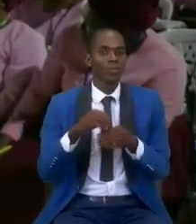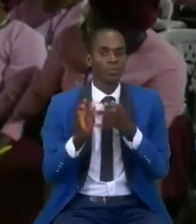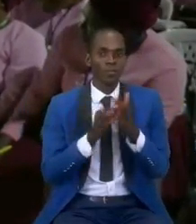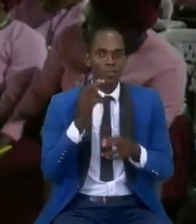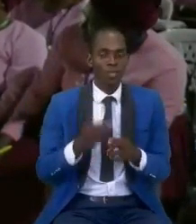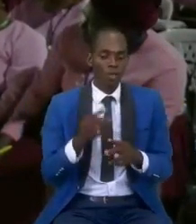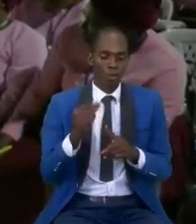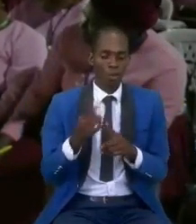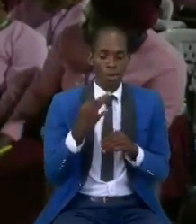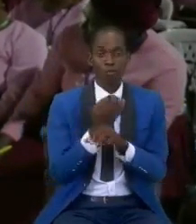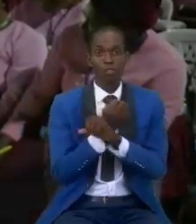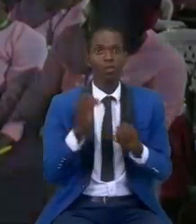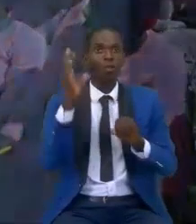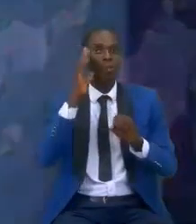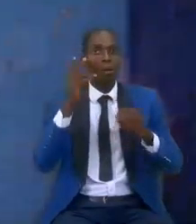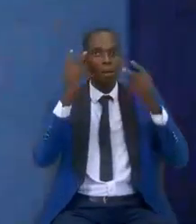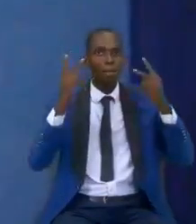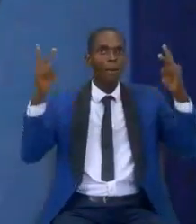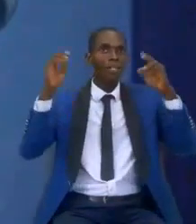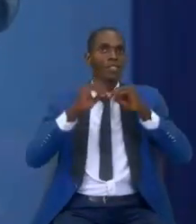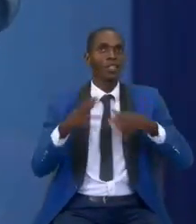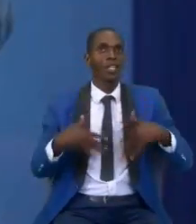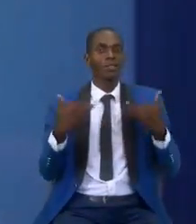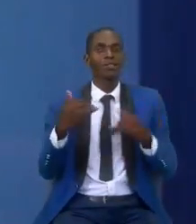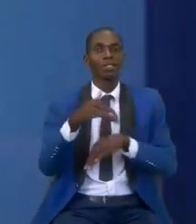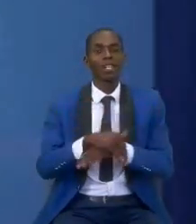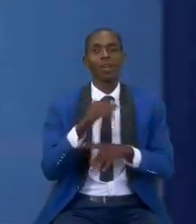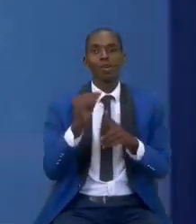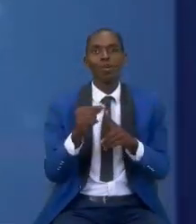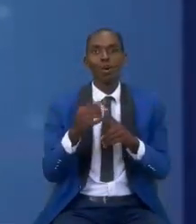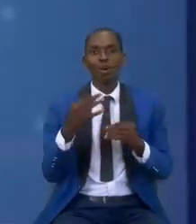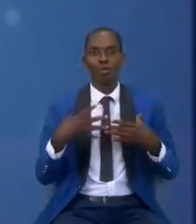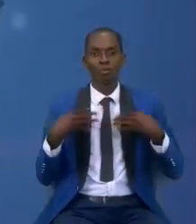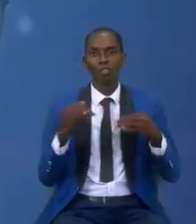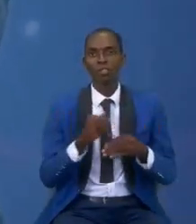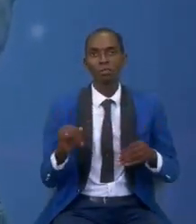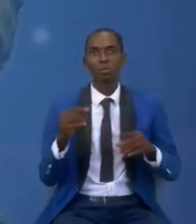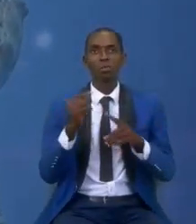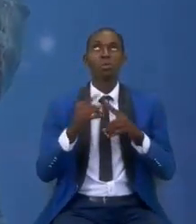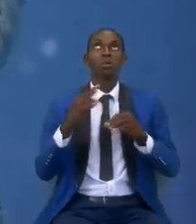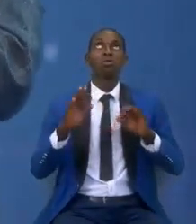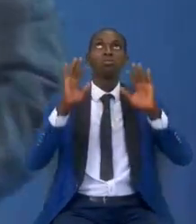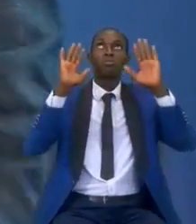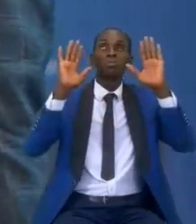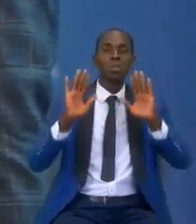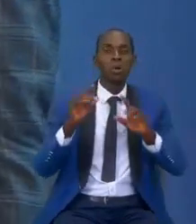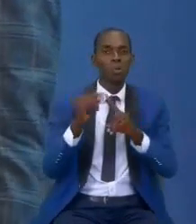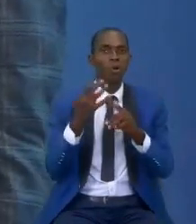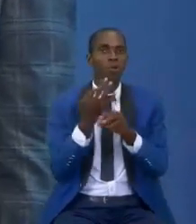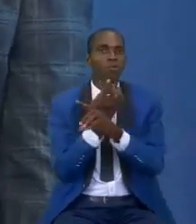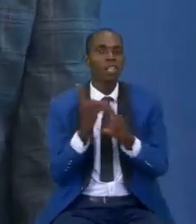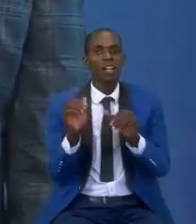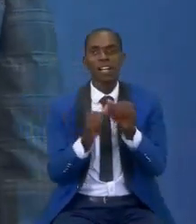word of wonders, and the word of deliverance, everything, the promise of God, the promise of wonders in